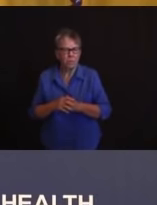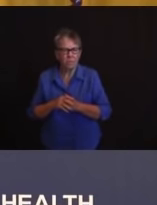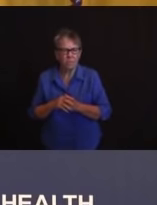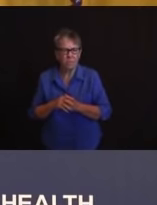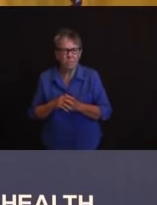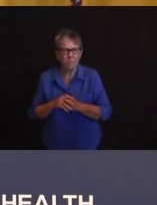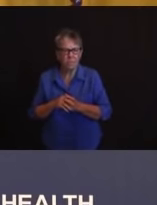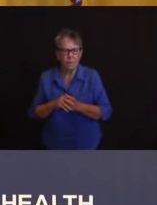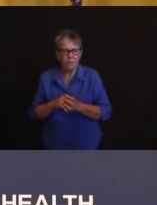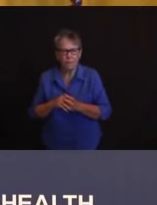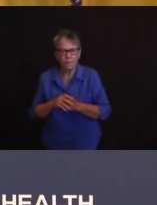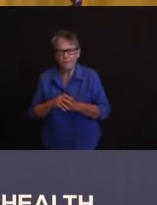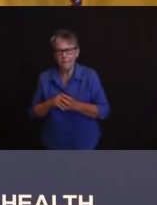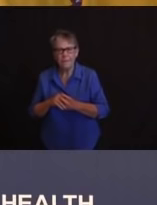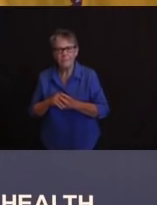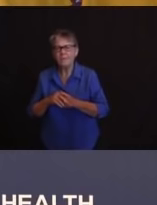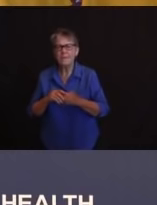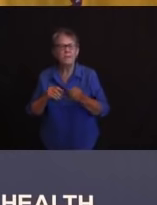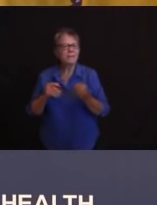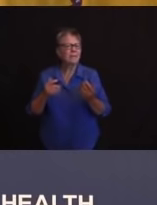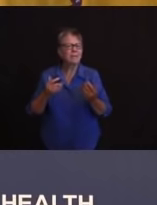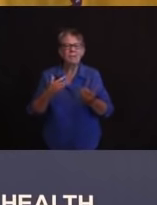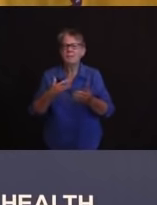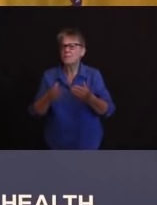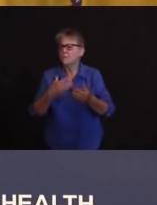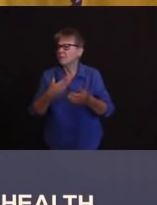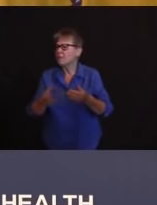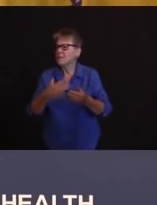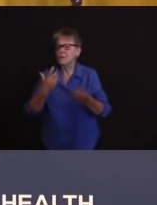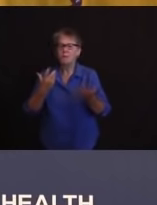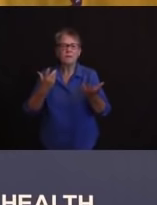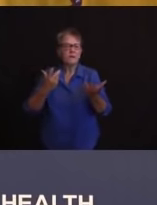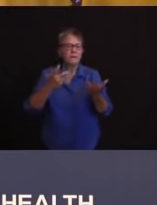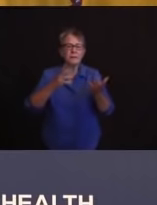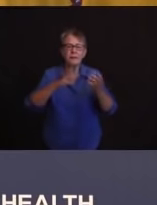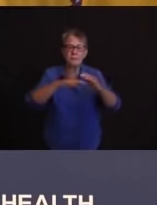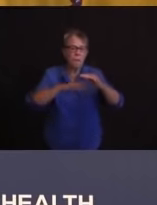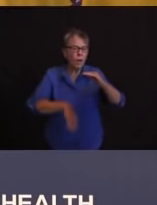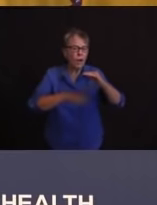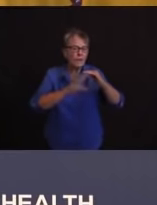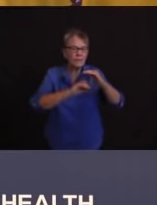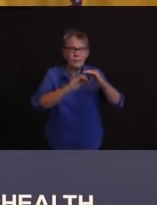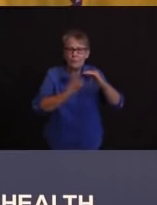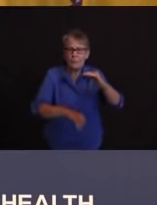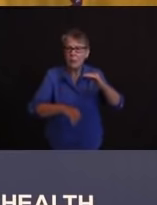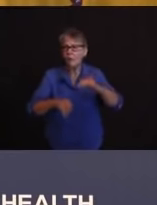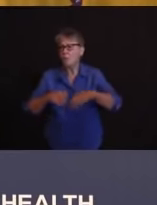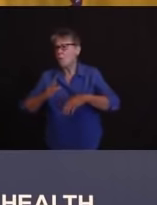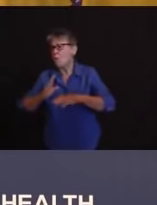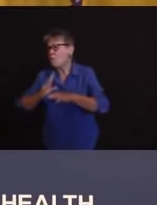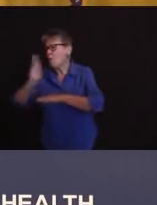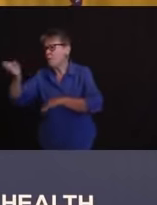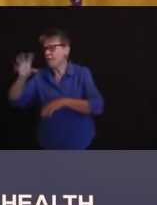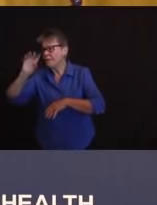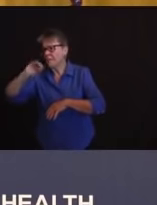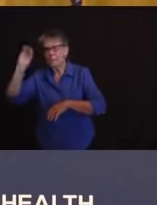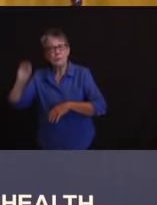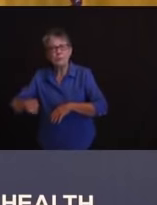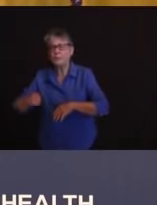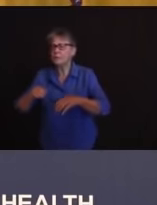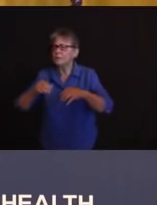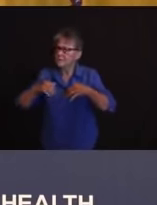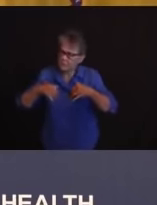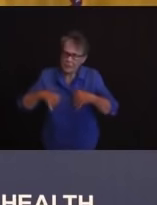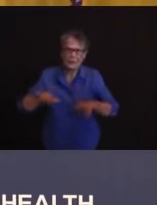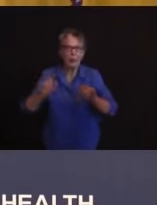face covering, social distancing, as best we can, is mandated. Thank you. Brent, let's go to you, and then we'll come down to